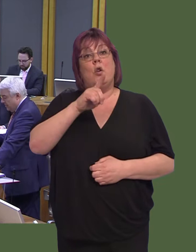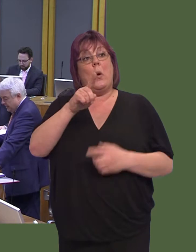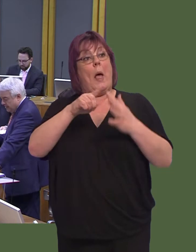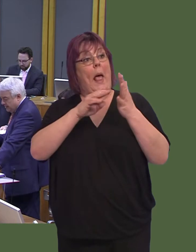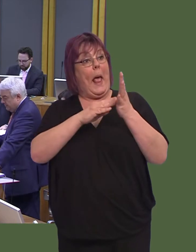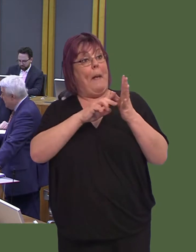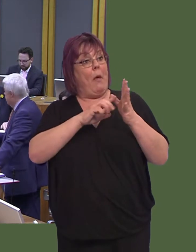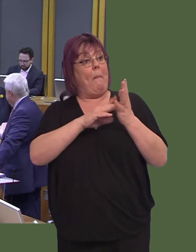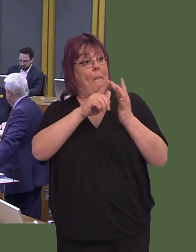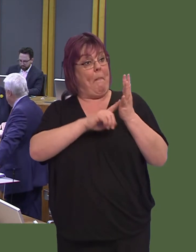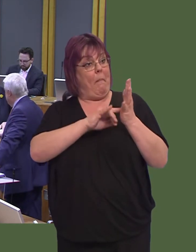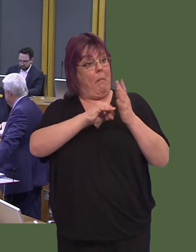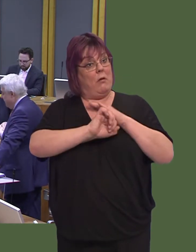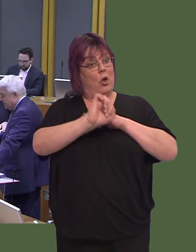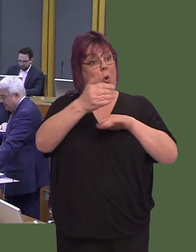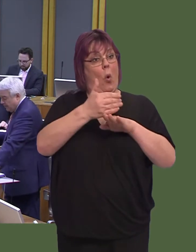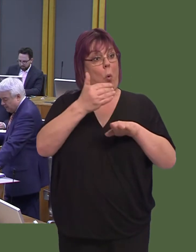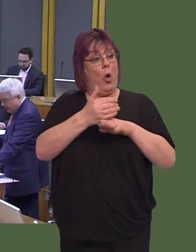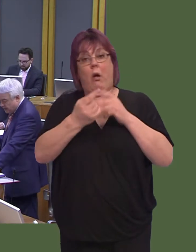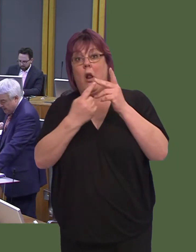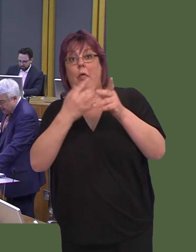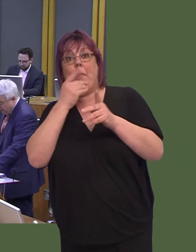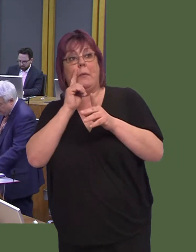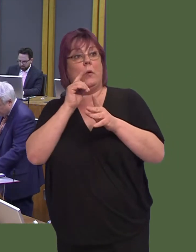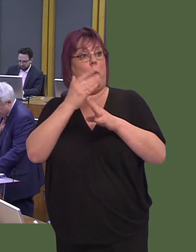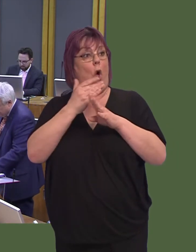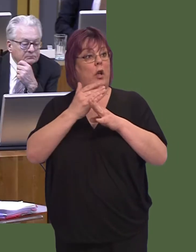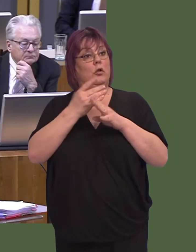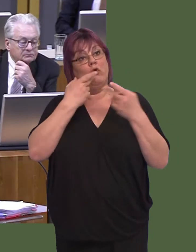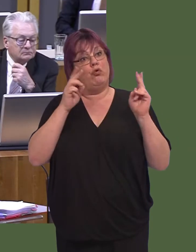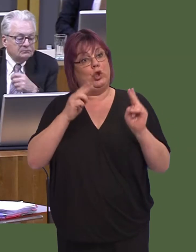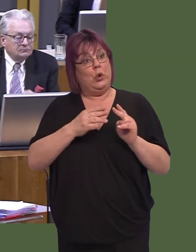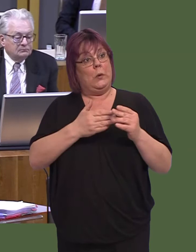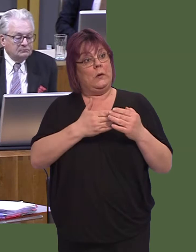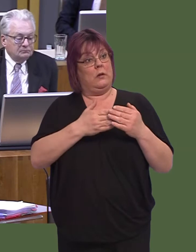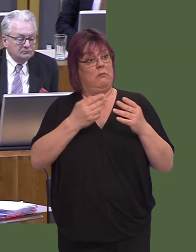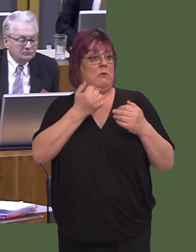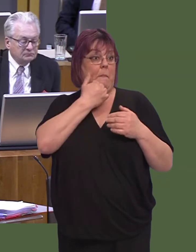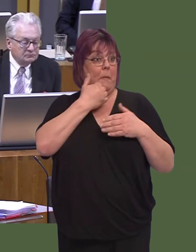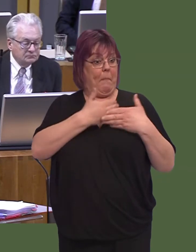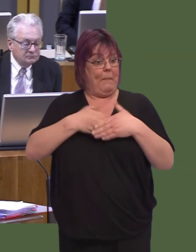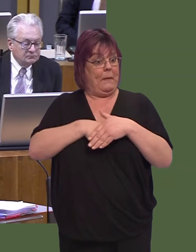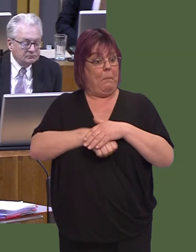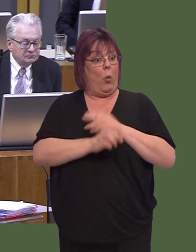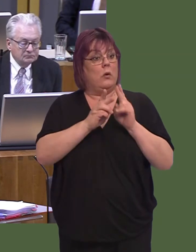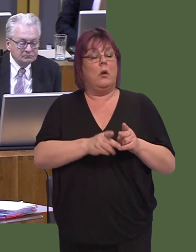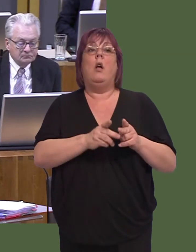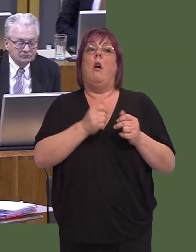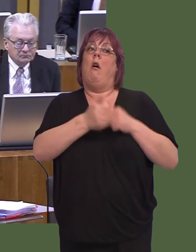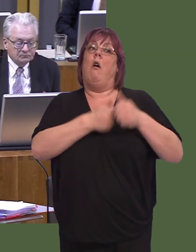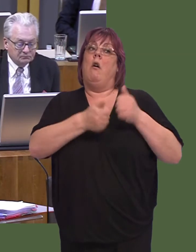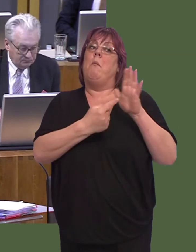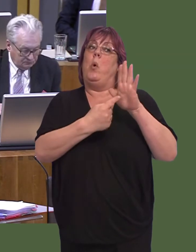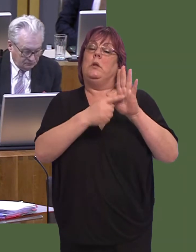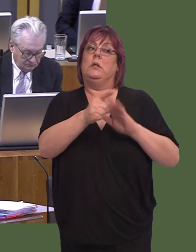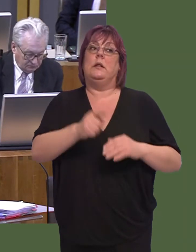Emma Mills and others is vital if we're going to achieve a significant reduction in stillbirths. There is collaborative work involving the Maternity Network,